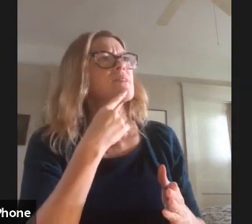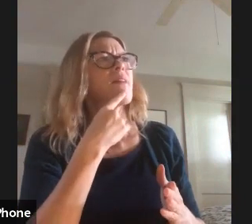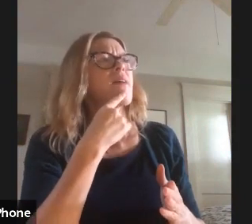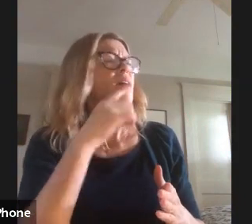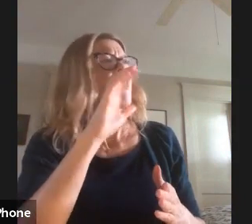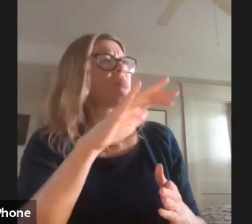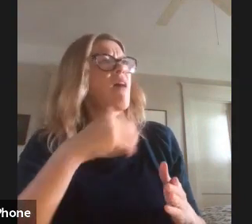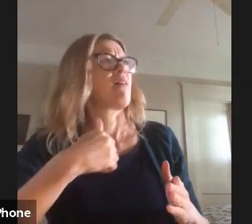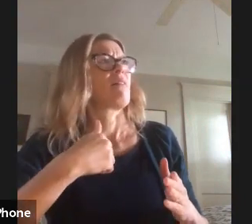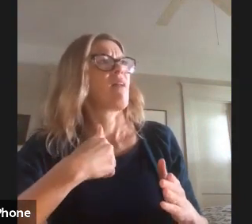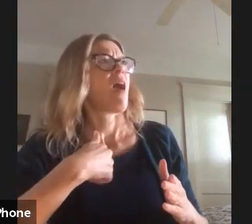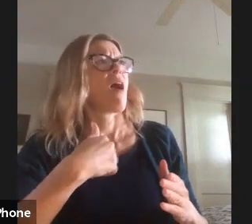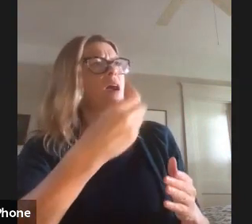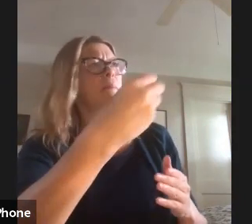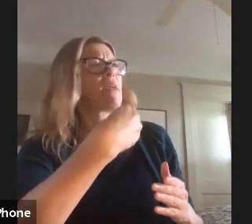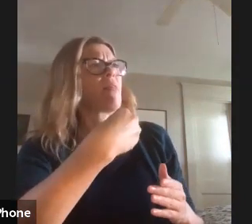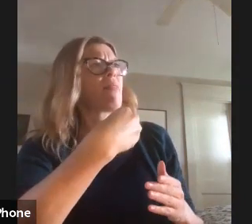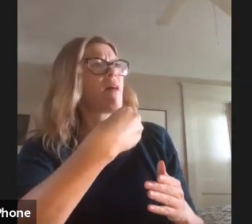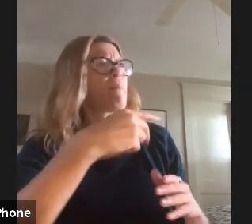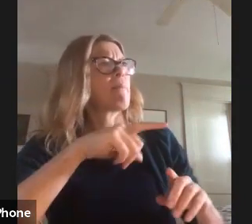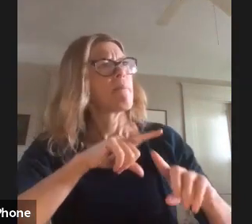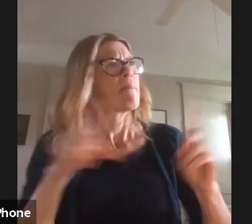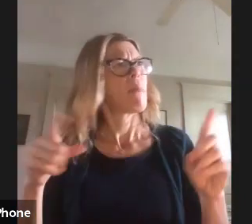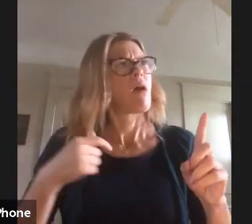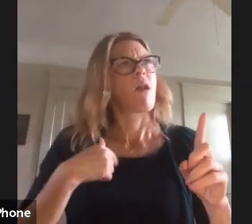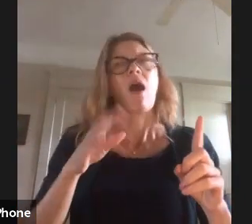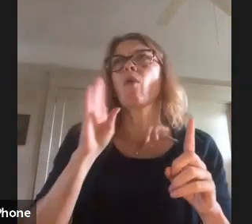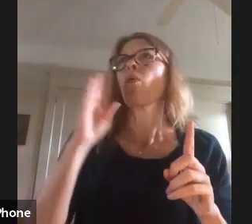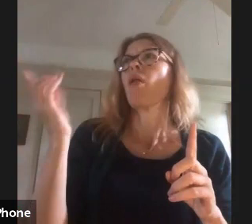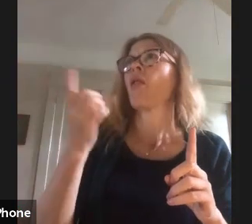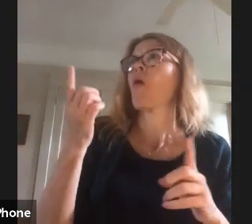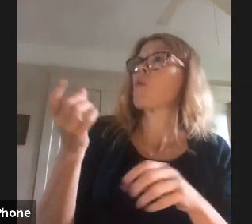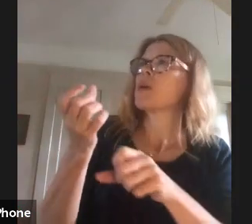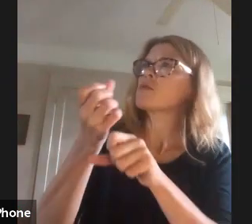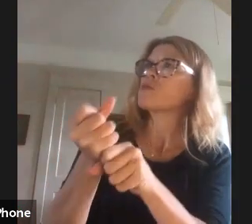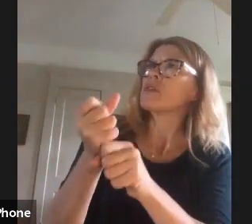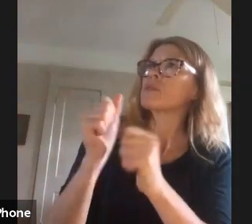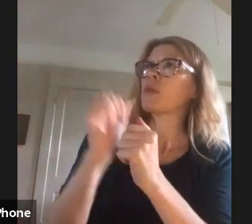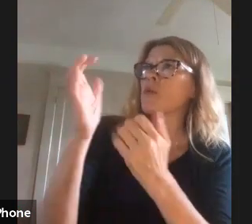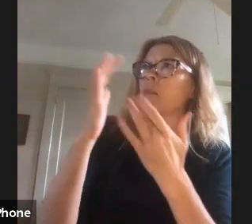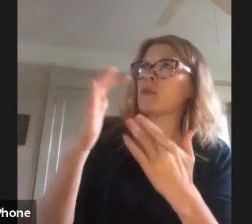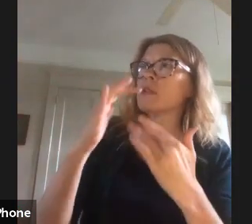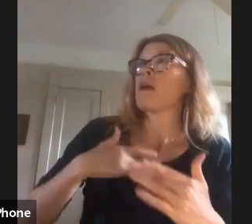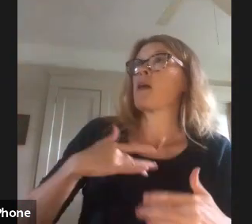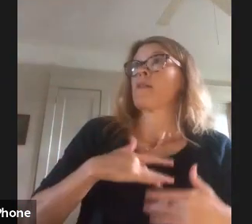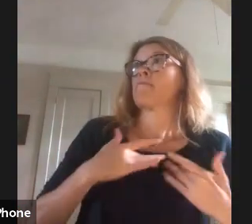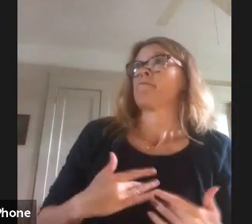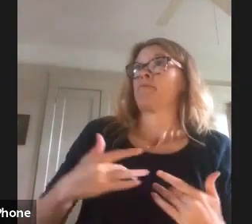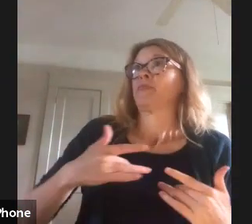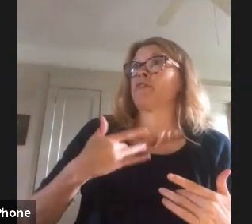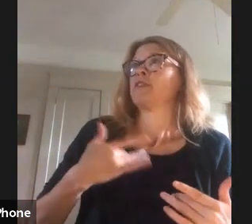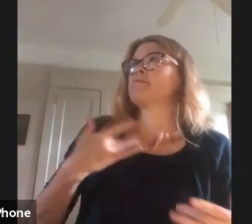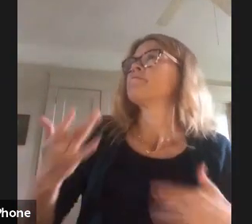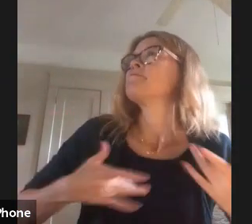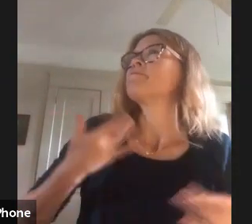fallen. But I put my trust in your mercy. My heart is joyful because of your saving